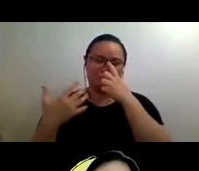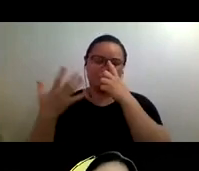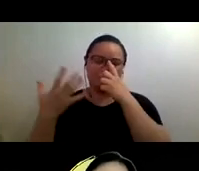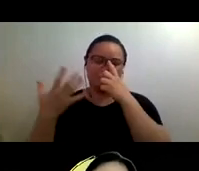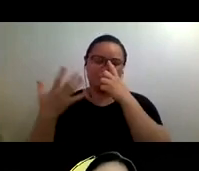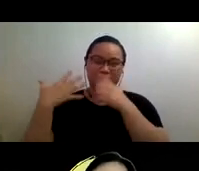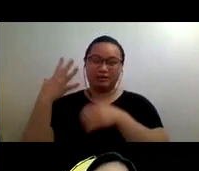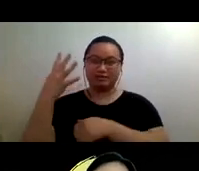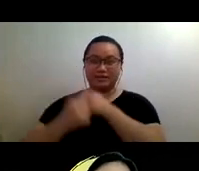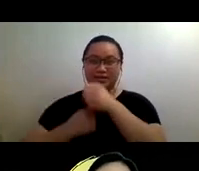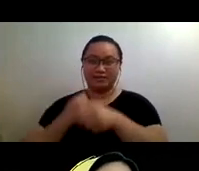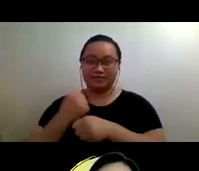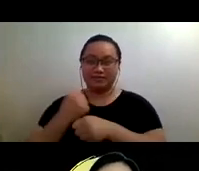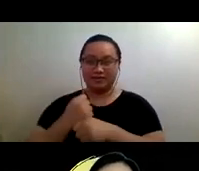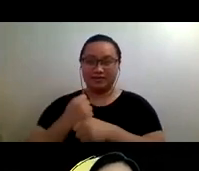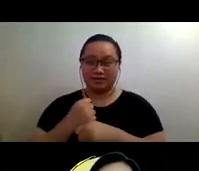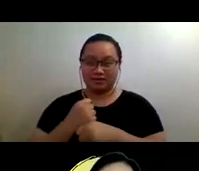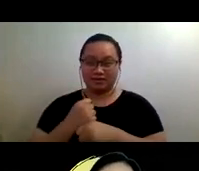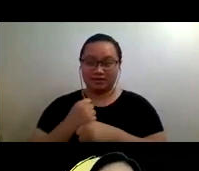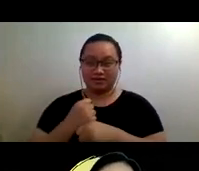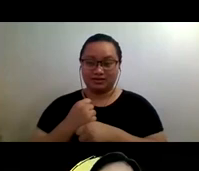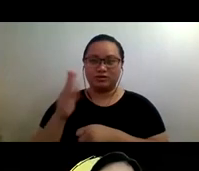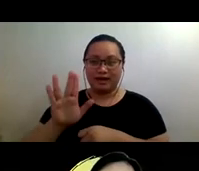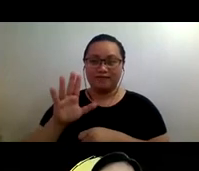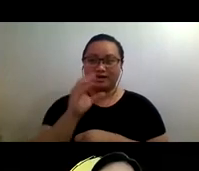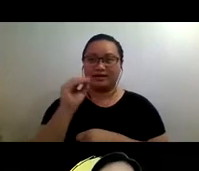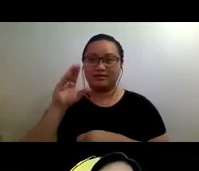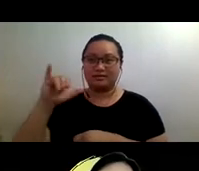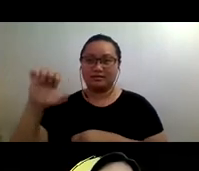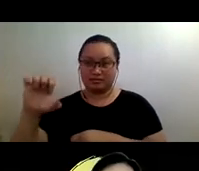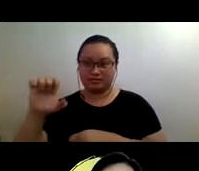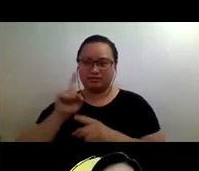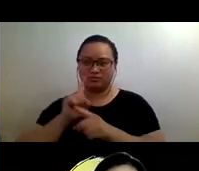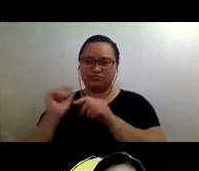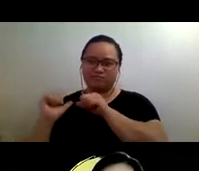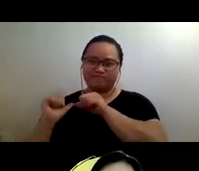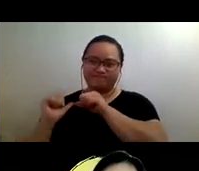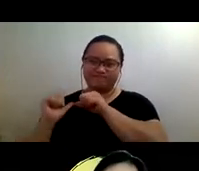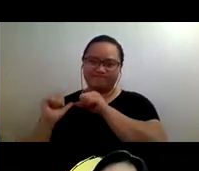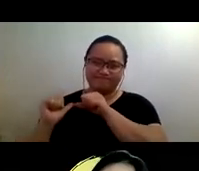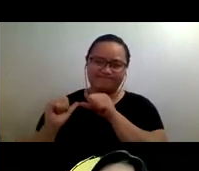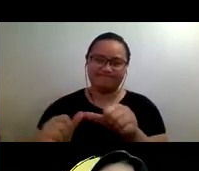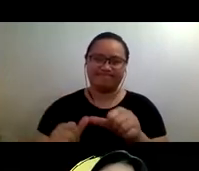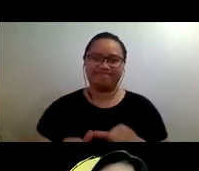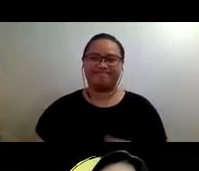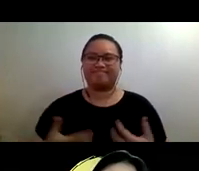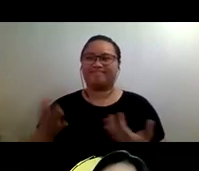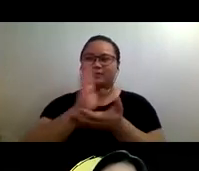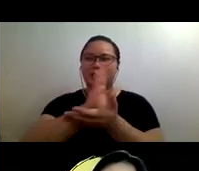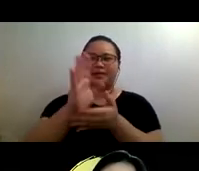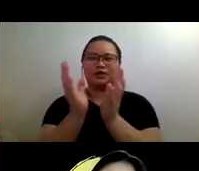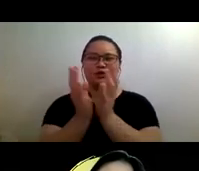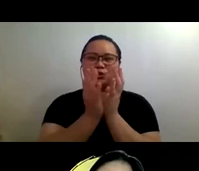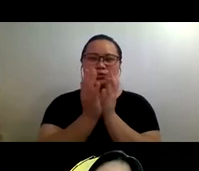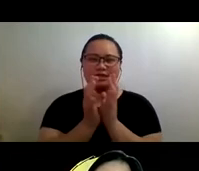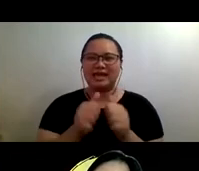HiFi has been pushing our tawag dito, teaching the Binilan community